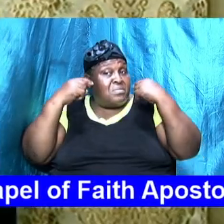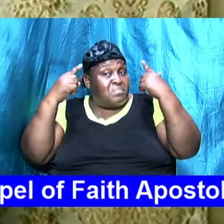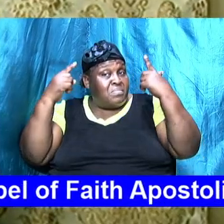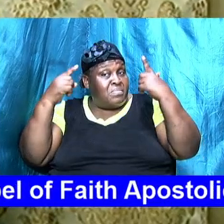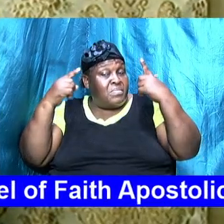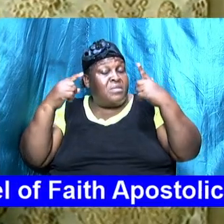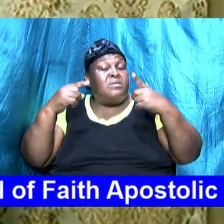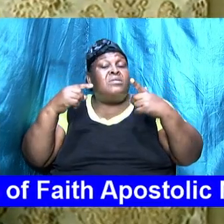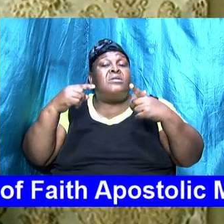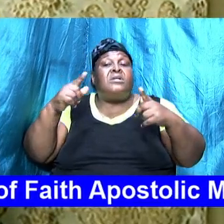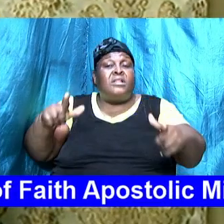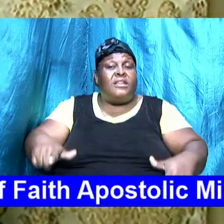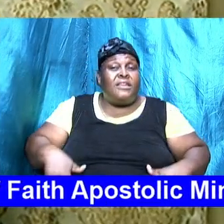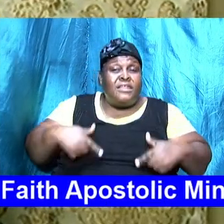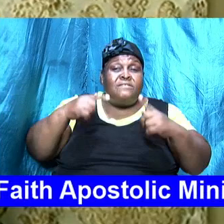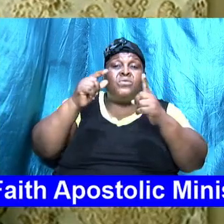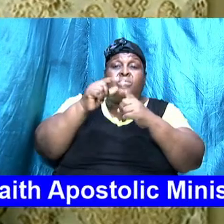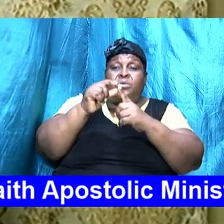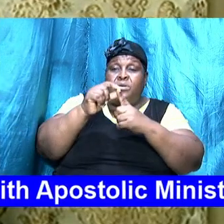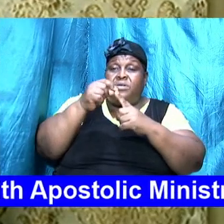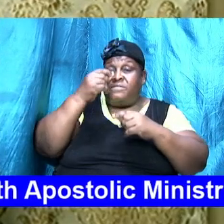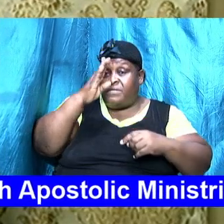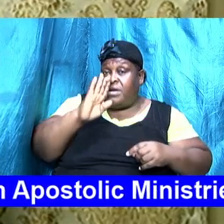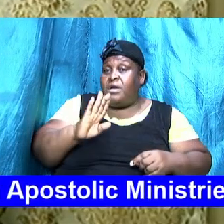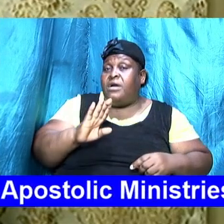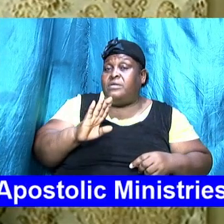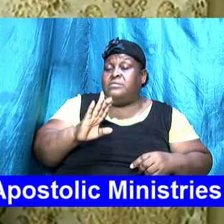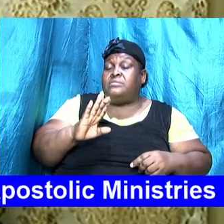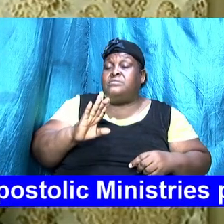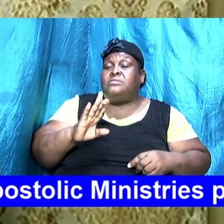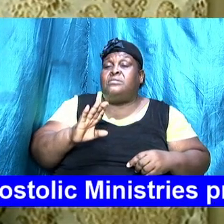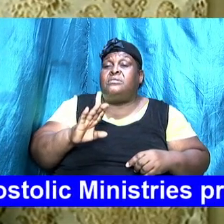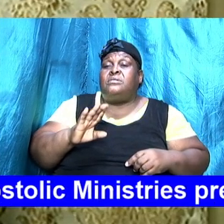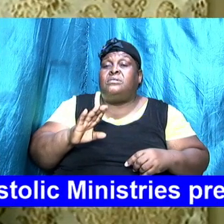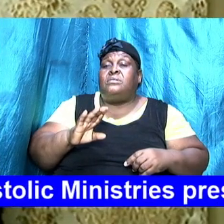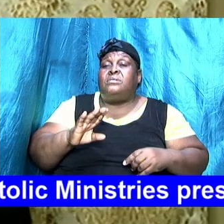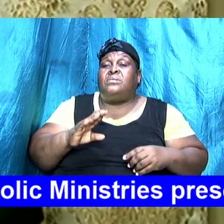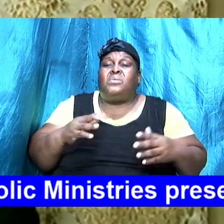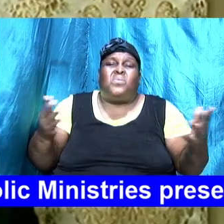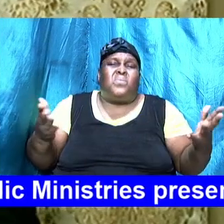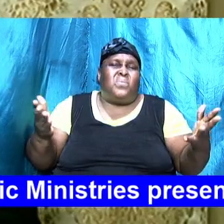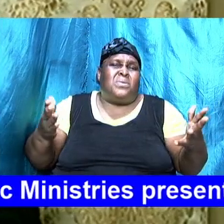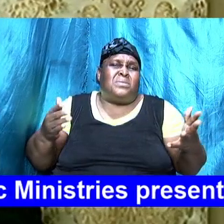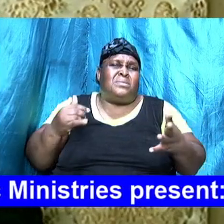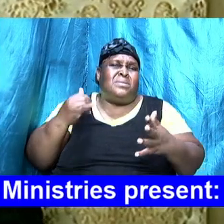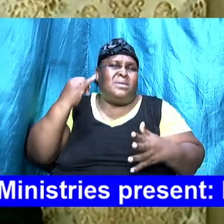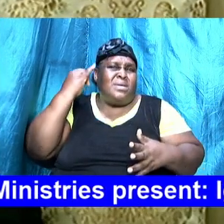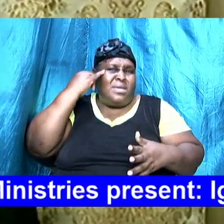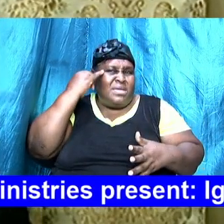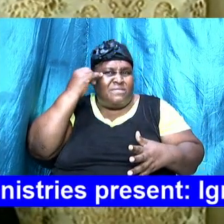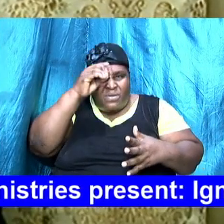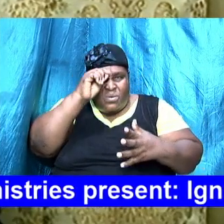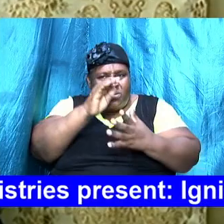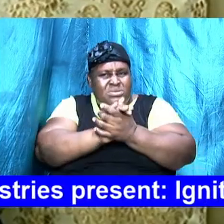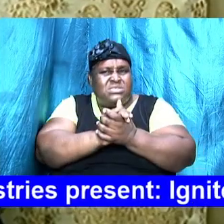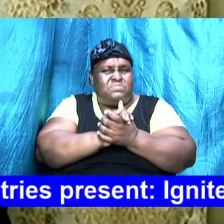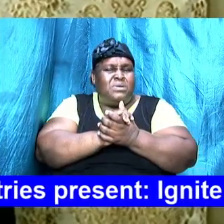the word. I think the time is up on us, so I will stop. What if the husband as head